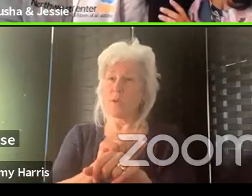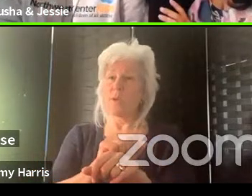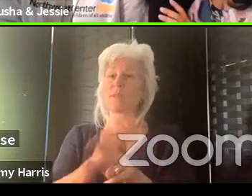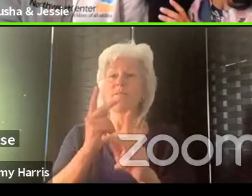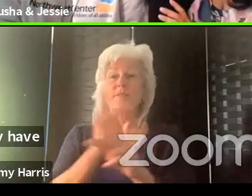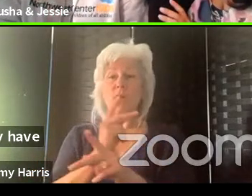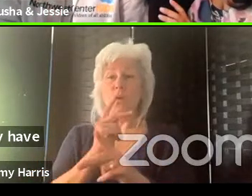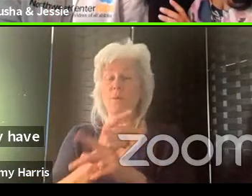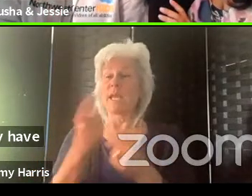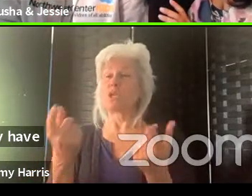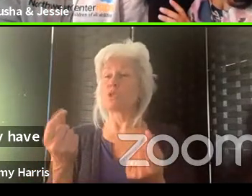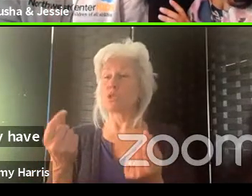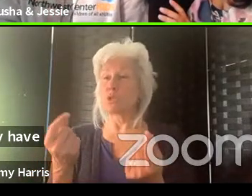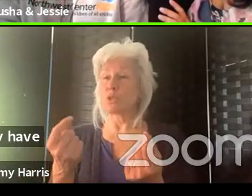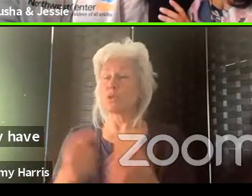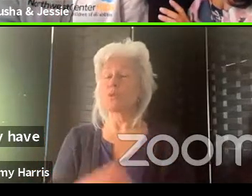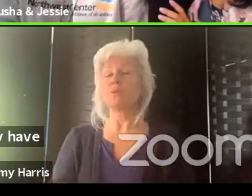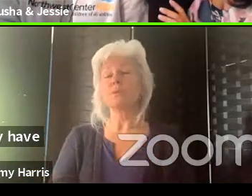do.